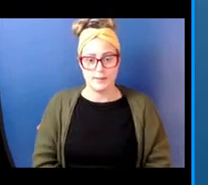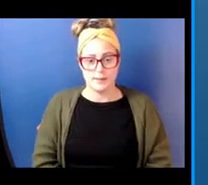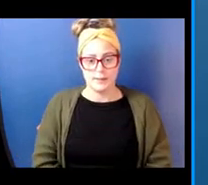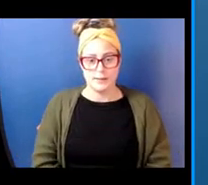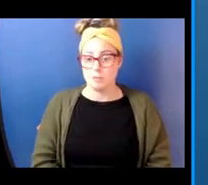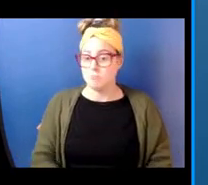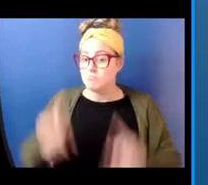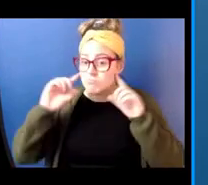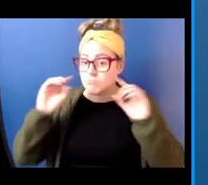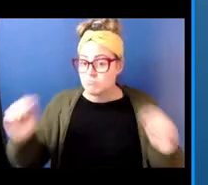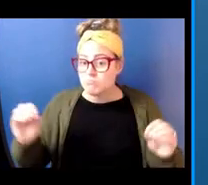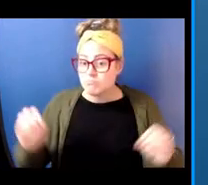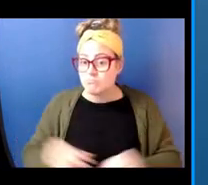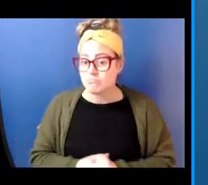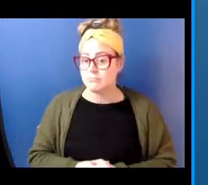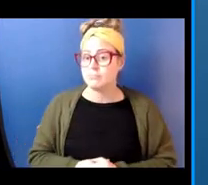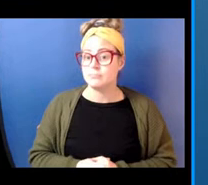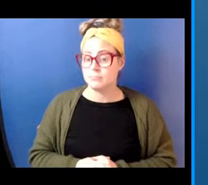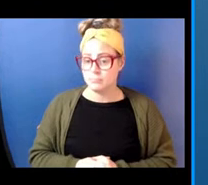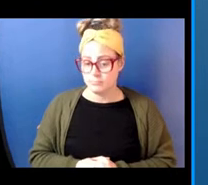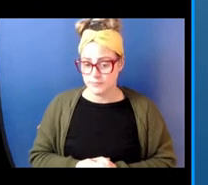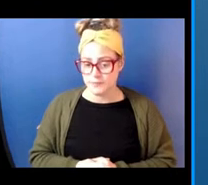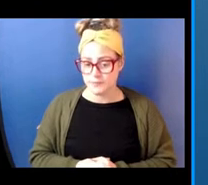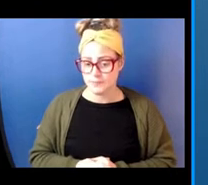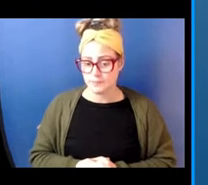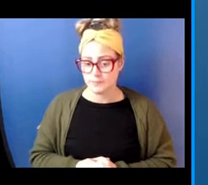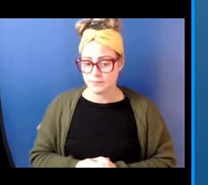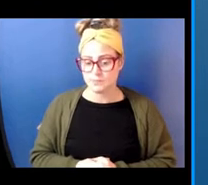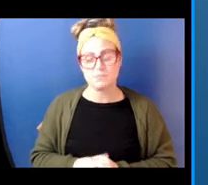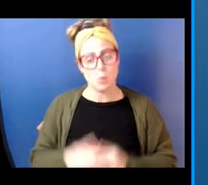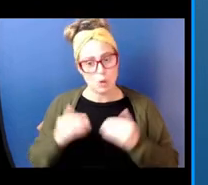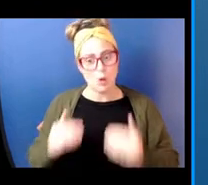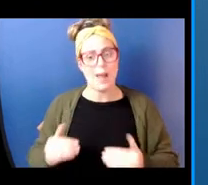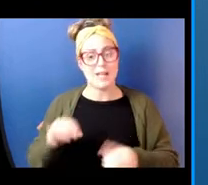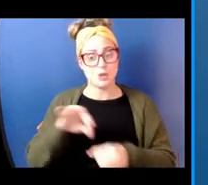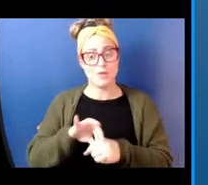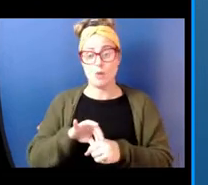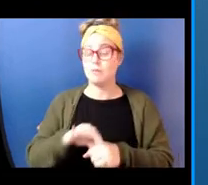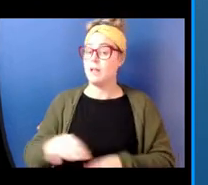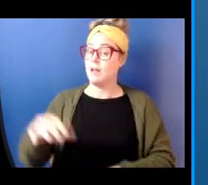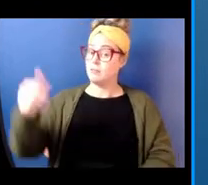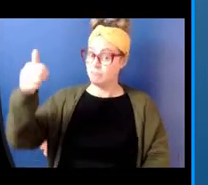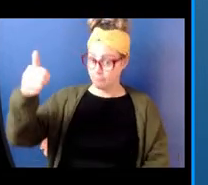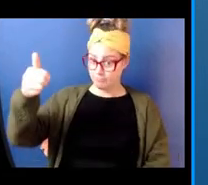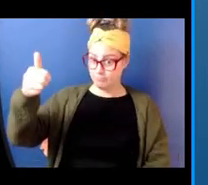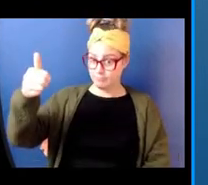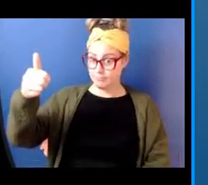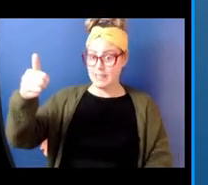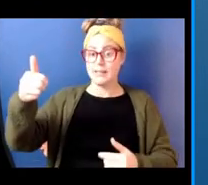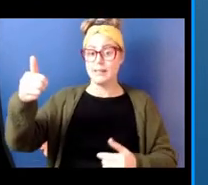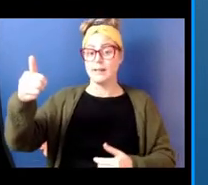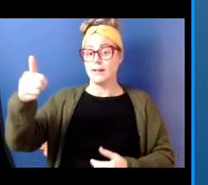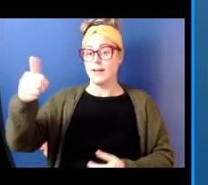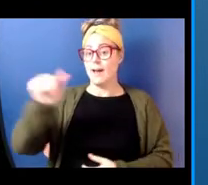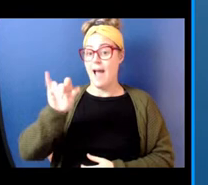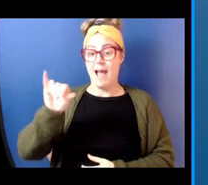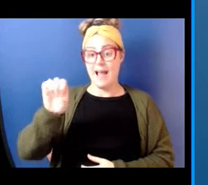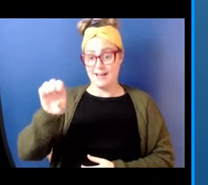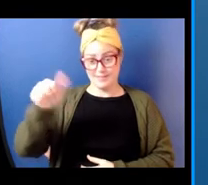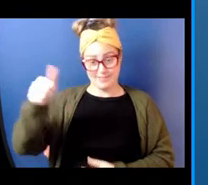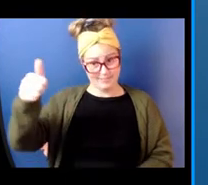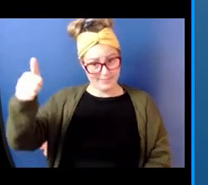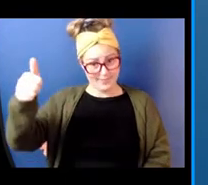hearing none we'll move to that vote all those in favor of the motion please say aye